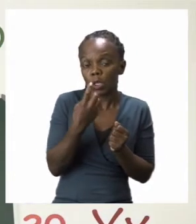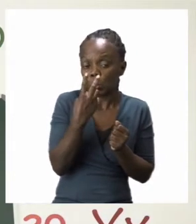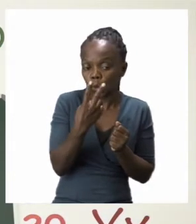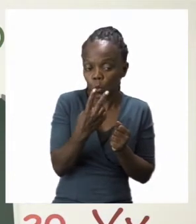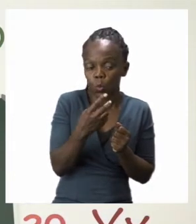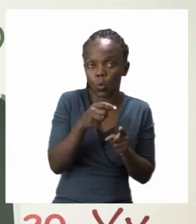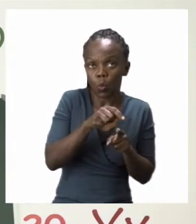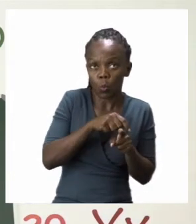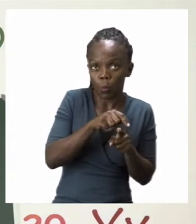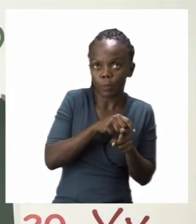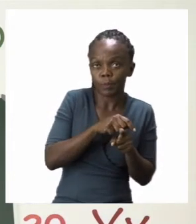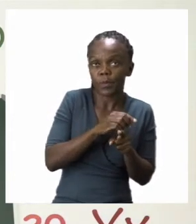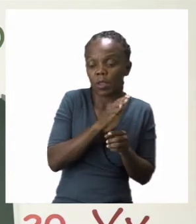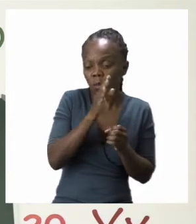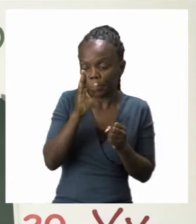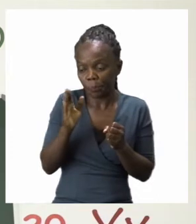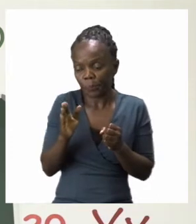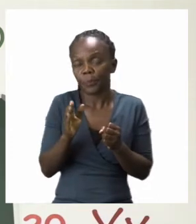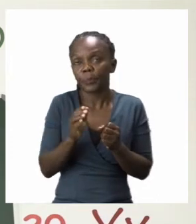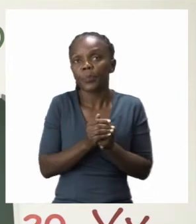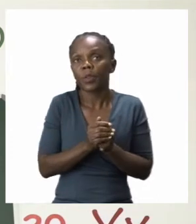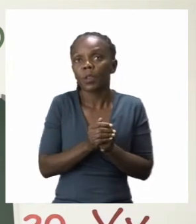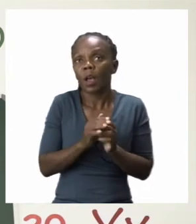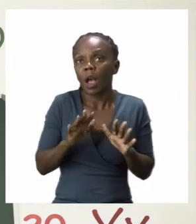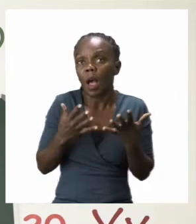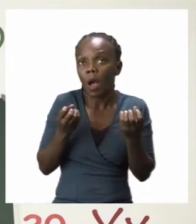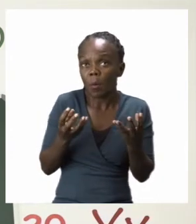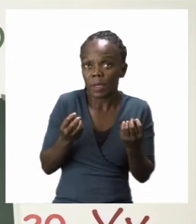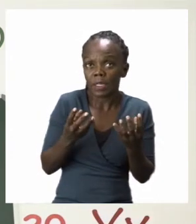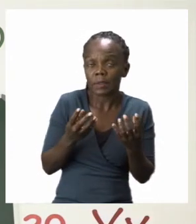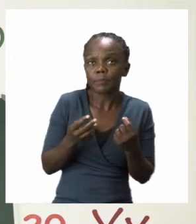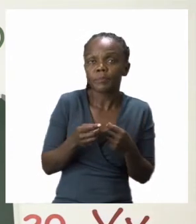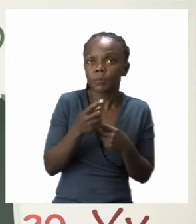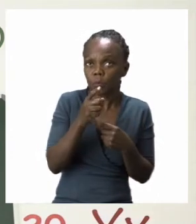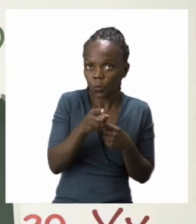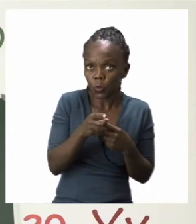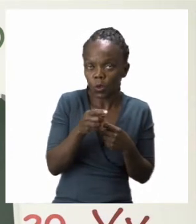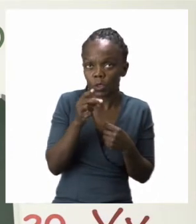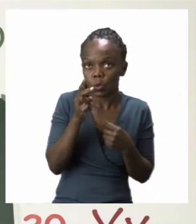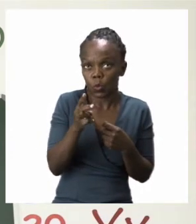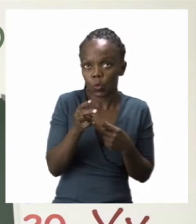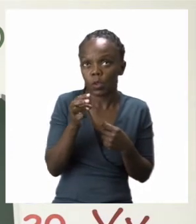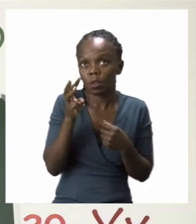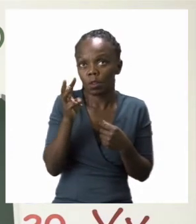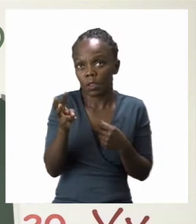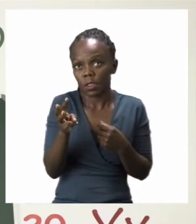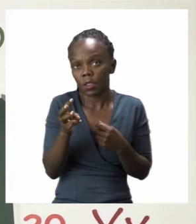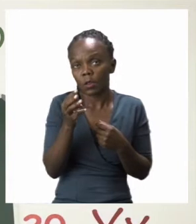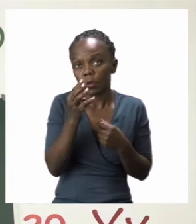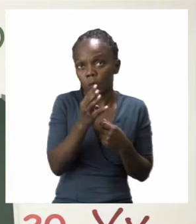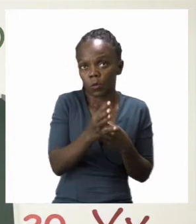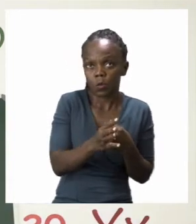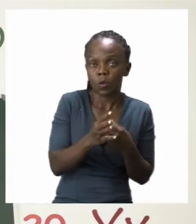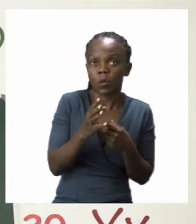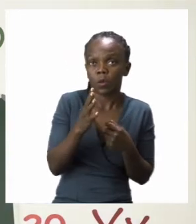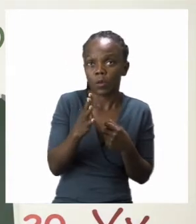count the bananas on the other side. 1, 2, 3,